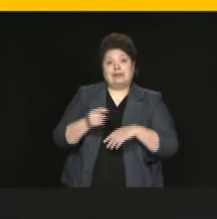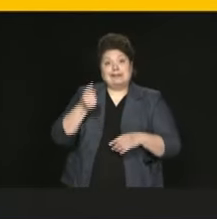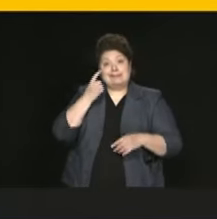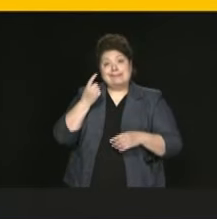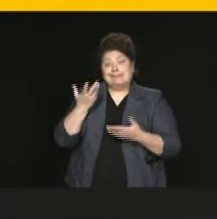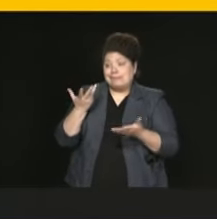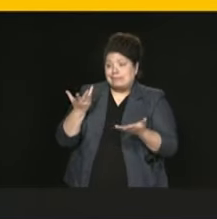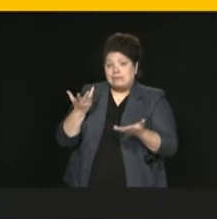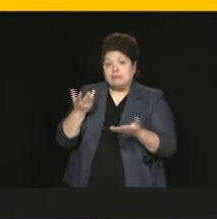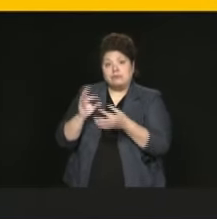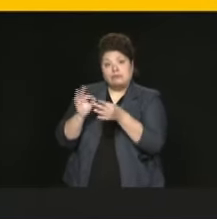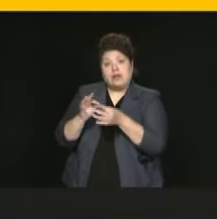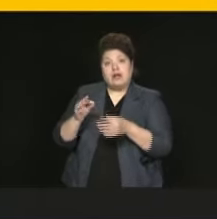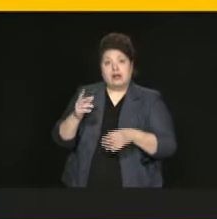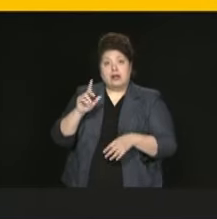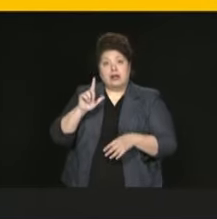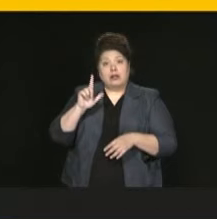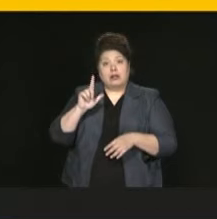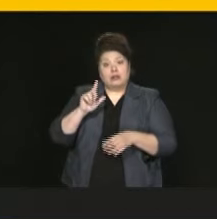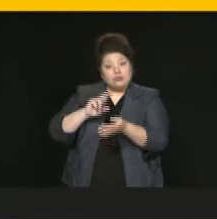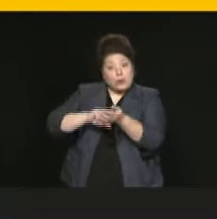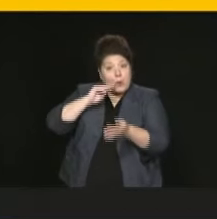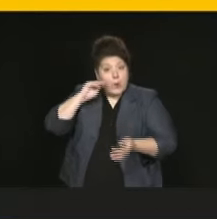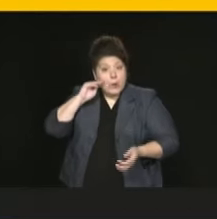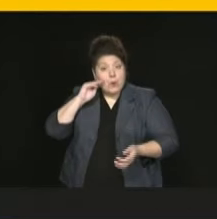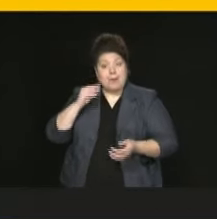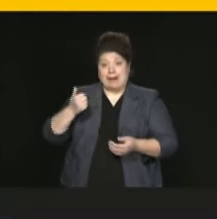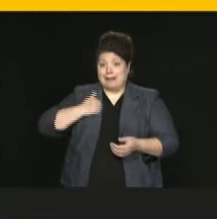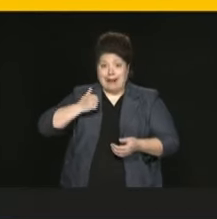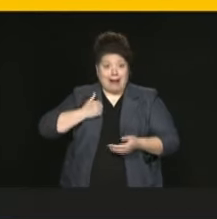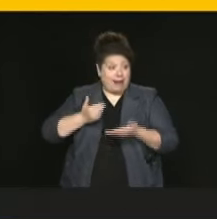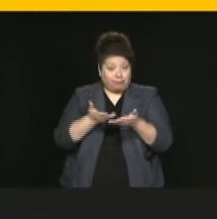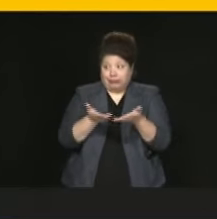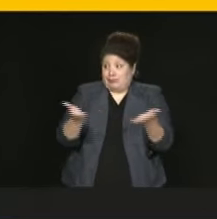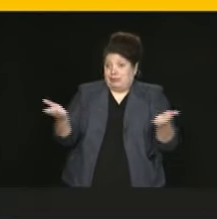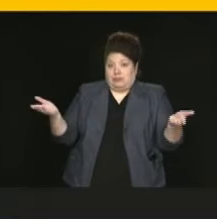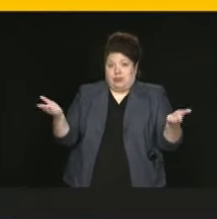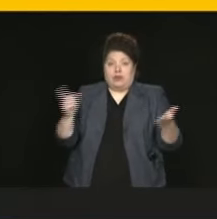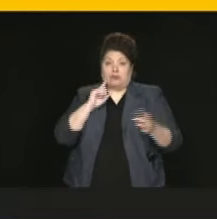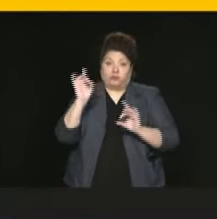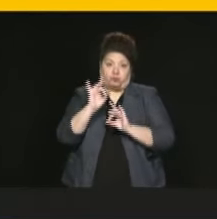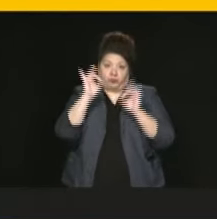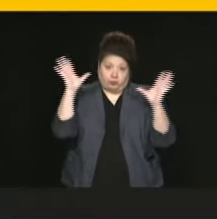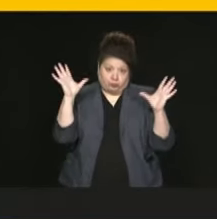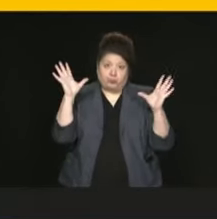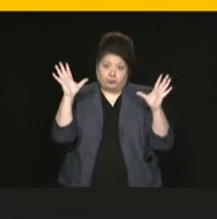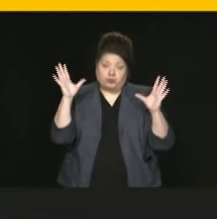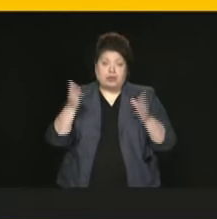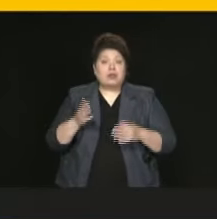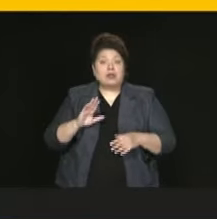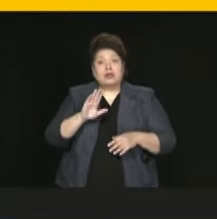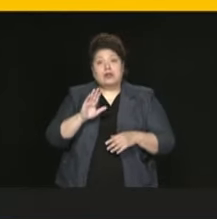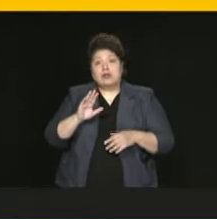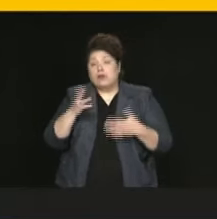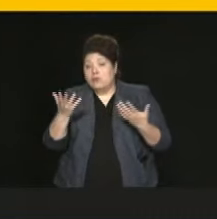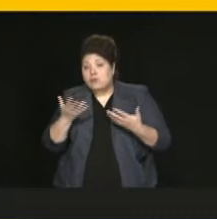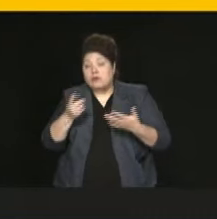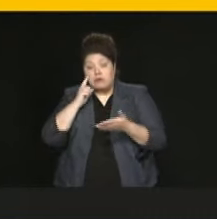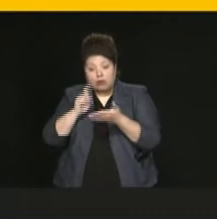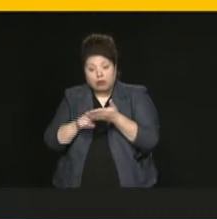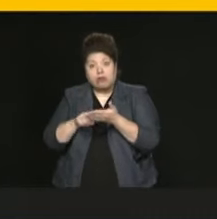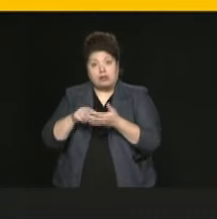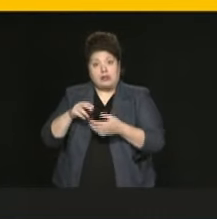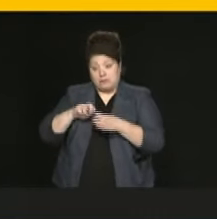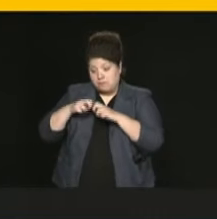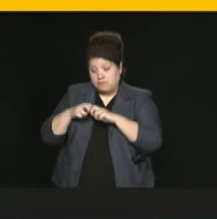tragedy. Many of the issues or challenges in long-term care facilities, I think, are evident. There's even structural ones in terms of, you